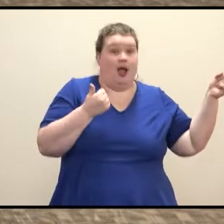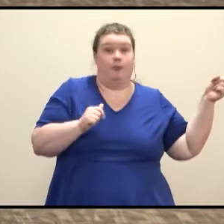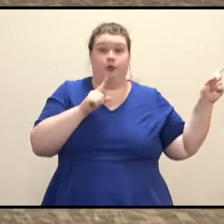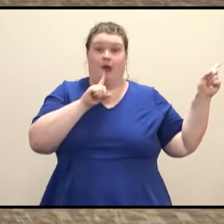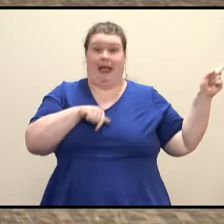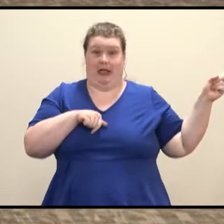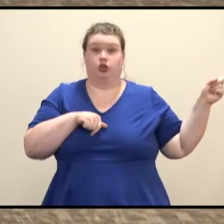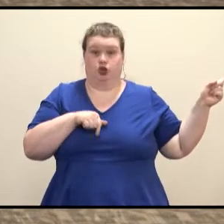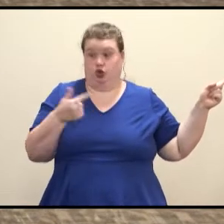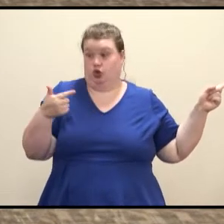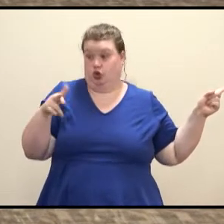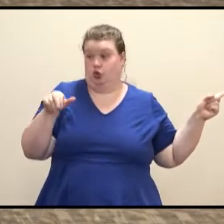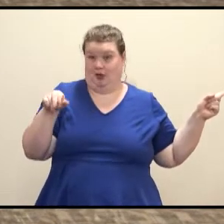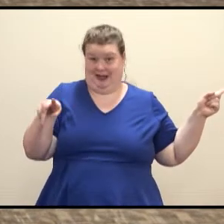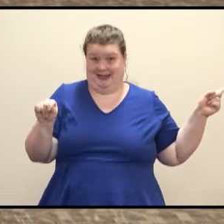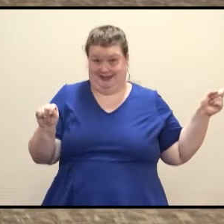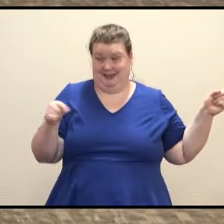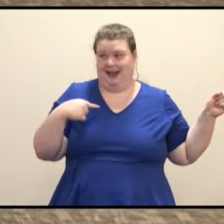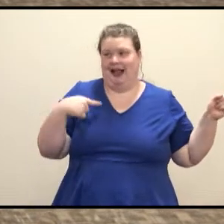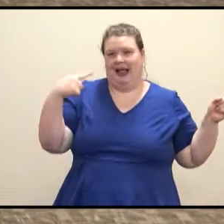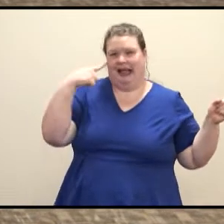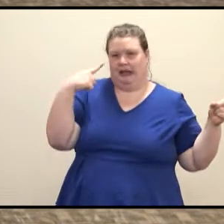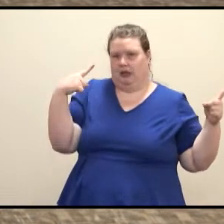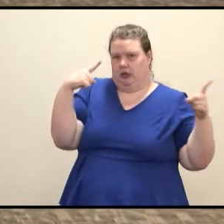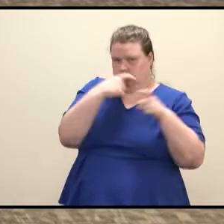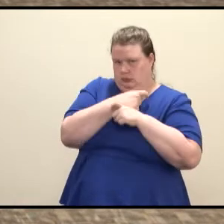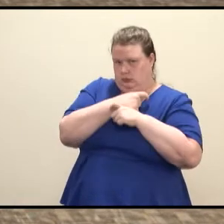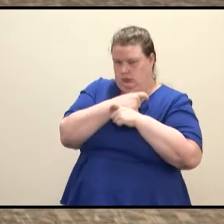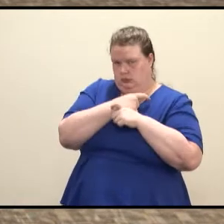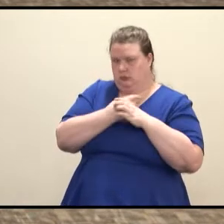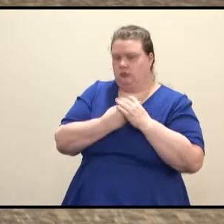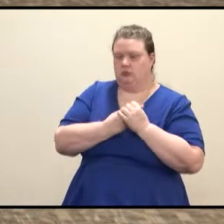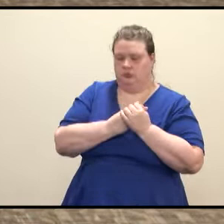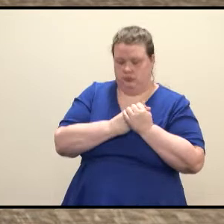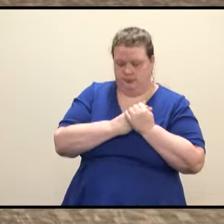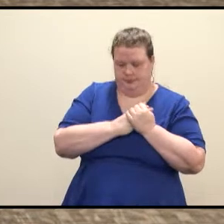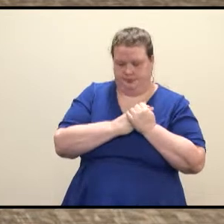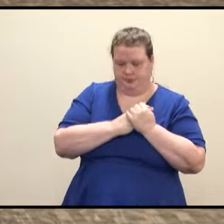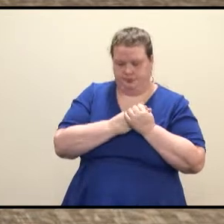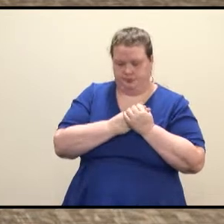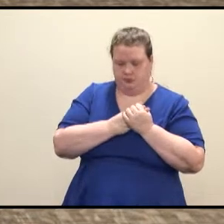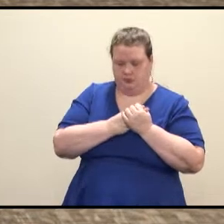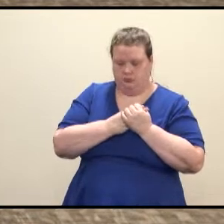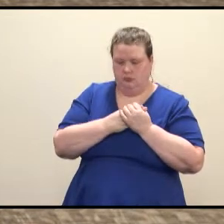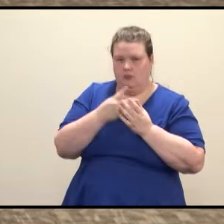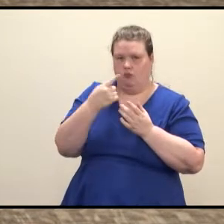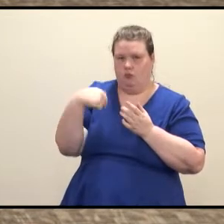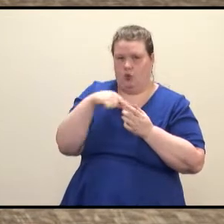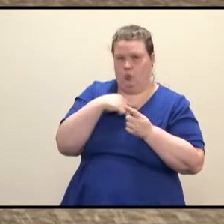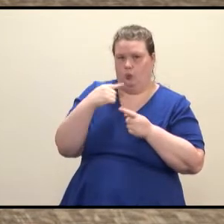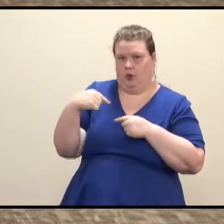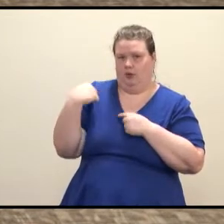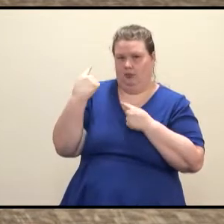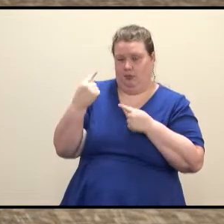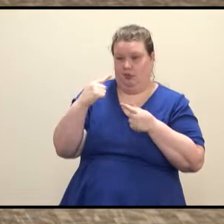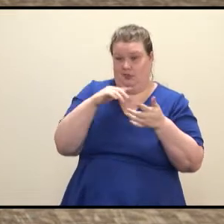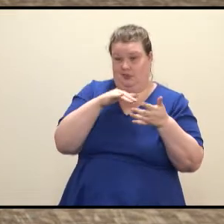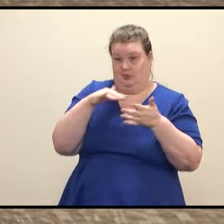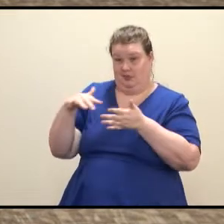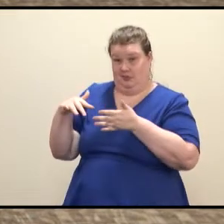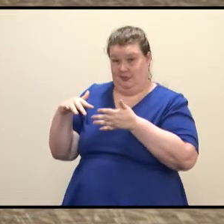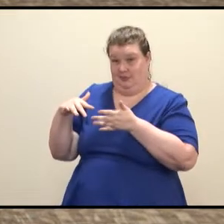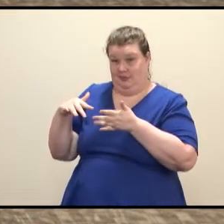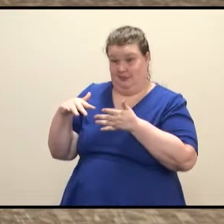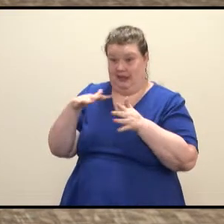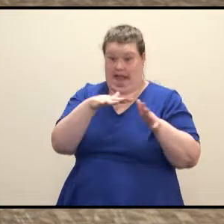Grant. I think it's complicated, and we've been trying to study the leaver codes,